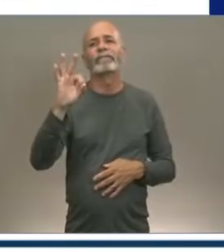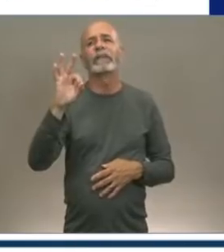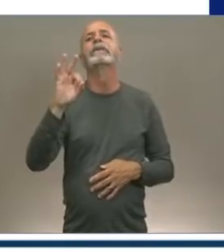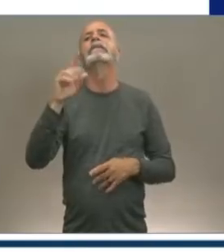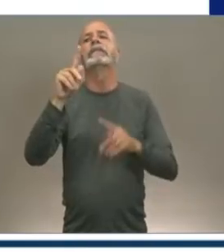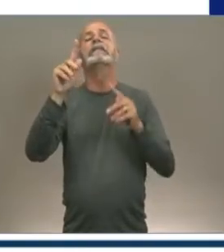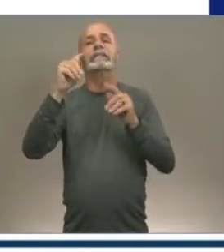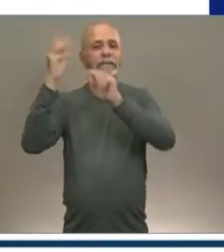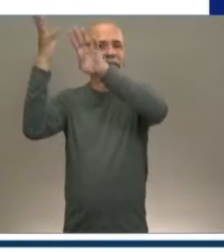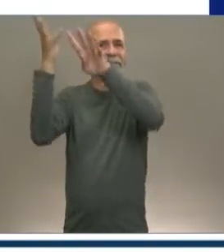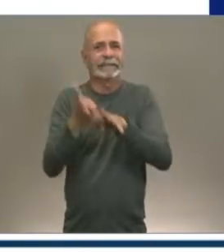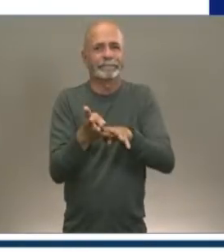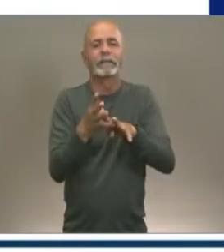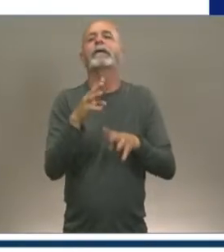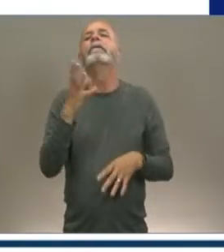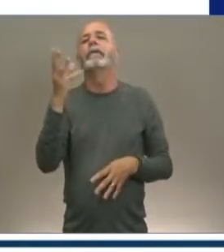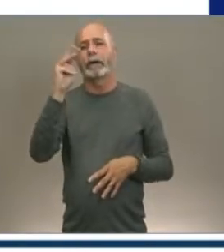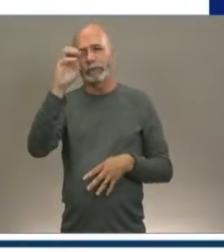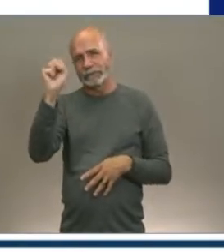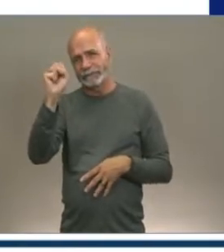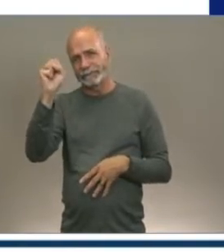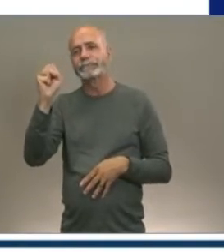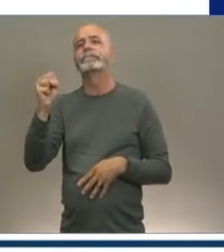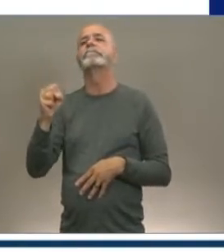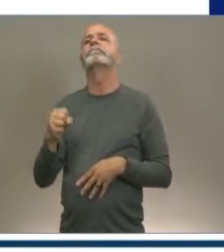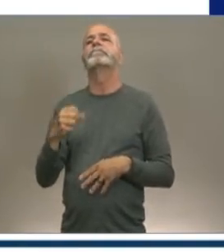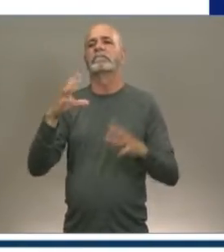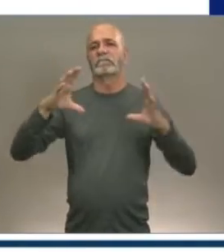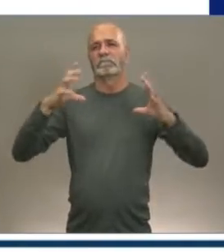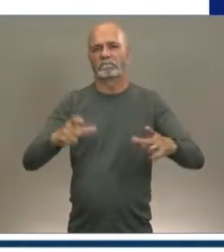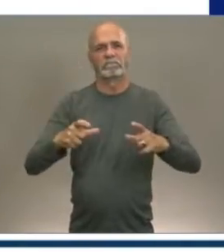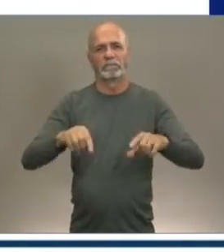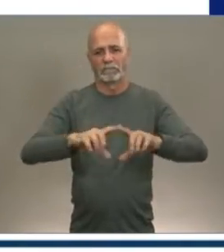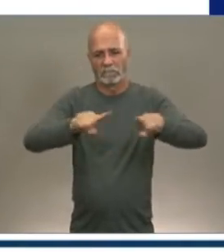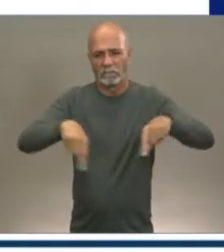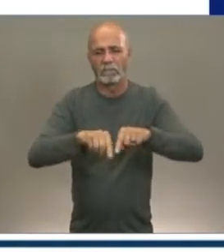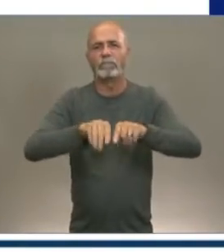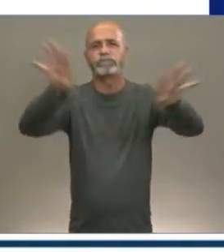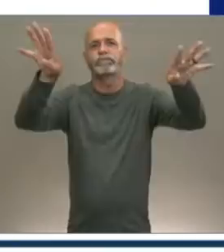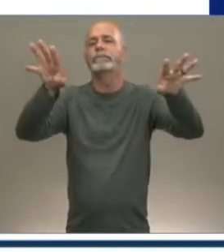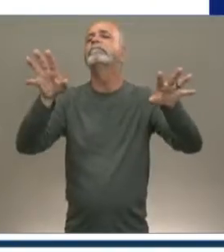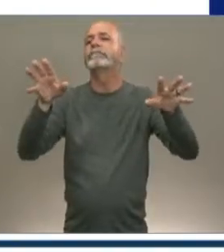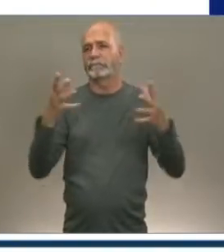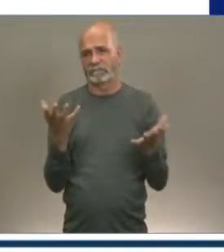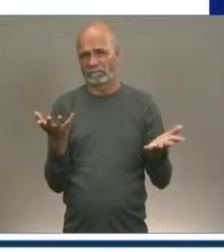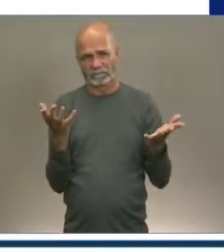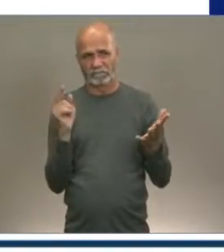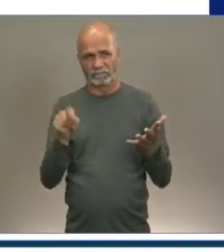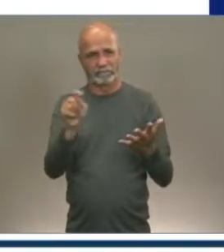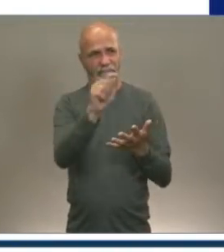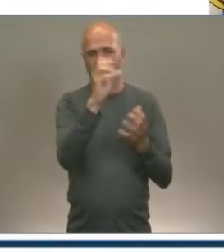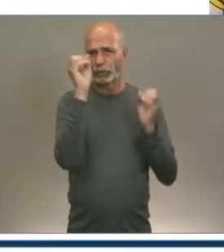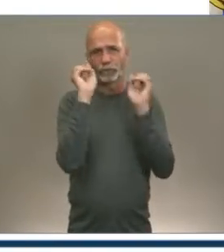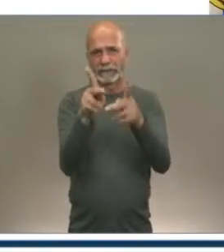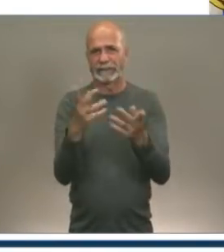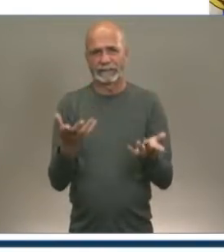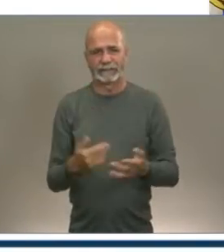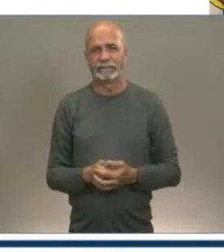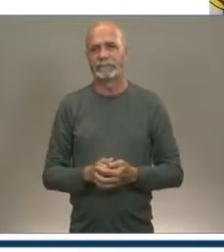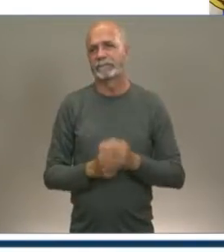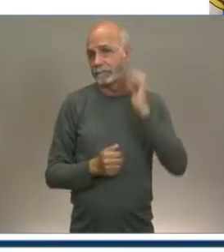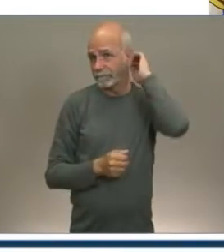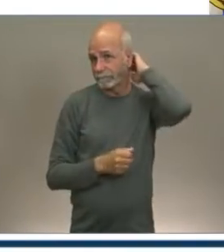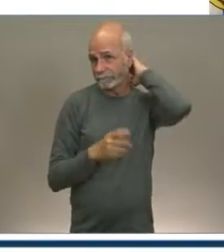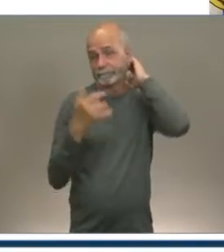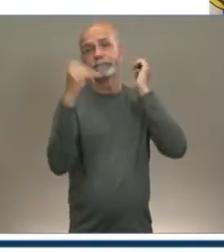conversations about where we need to go, and that's how we've been dealing with COVID over the span of the pandemic. And that's all the time that we have today for questions. Go